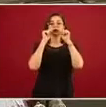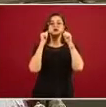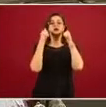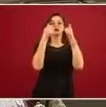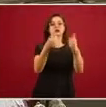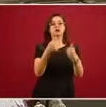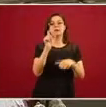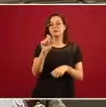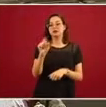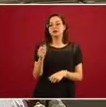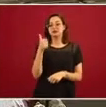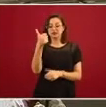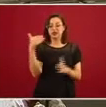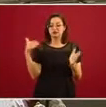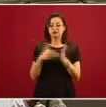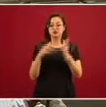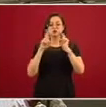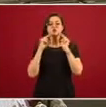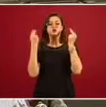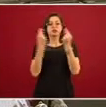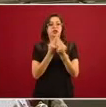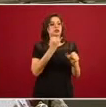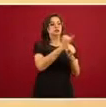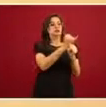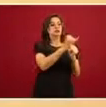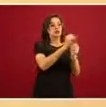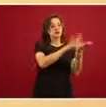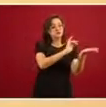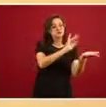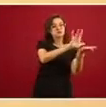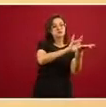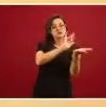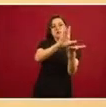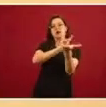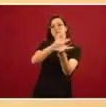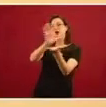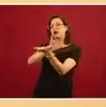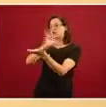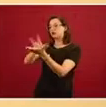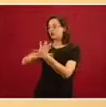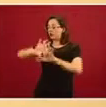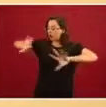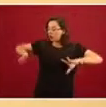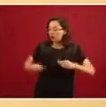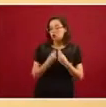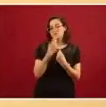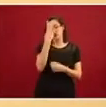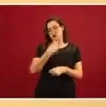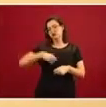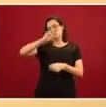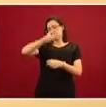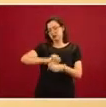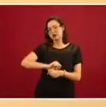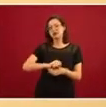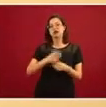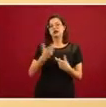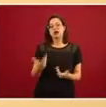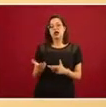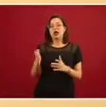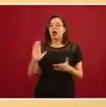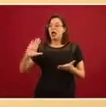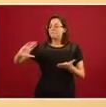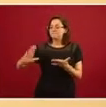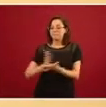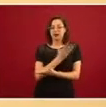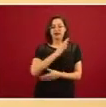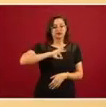in order to be able to do this estimation, we need information from all of 26,000 medical units over the country. And